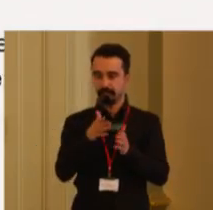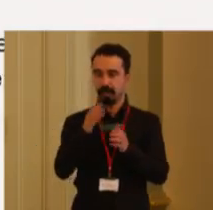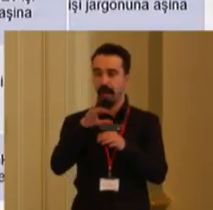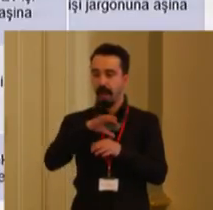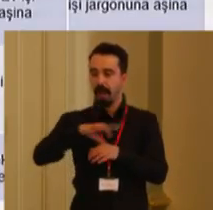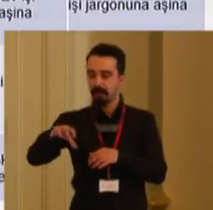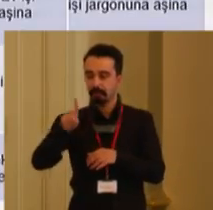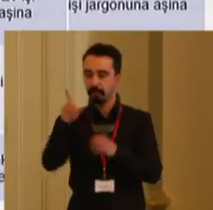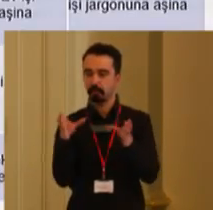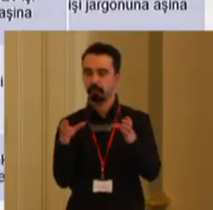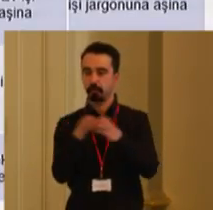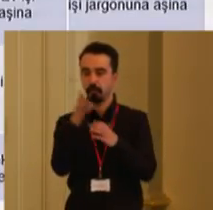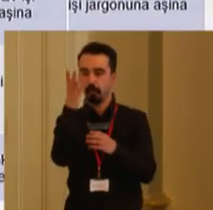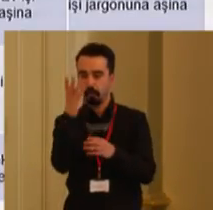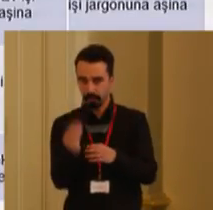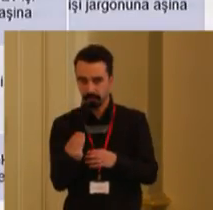One is